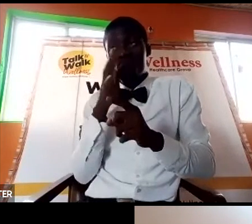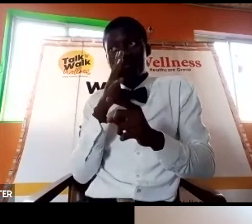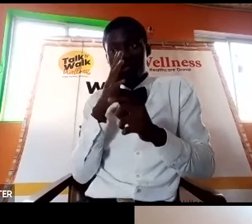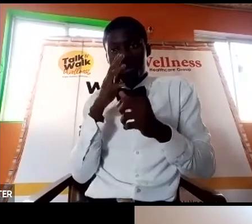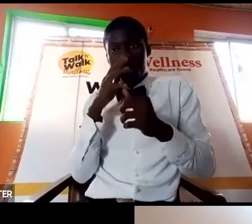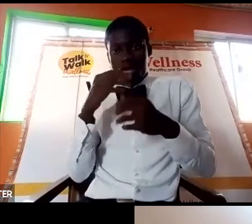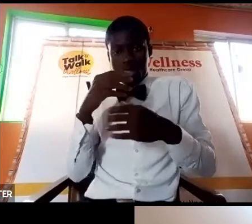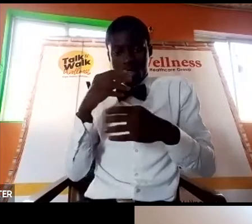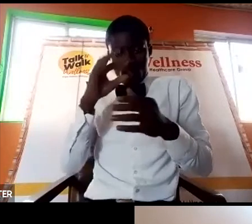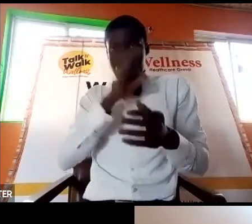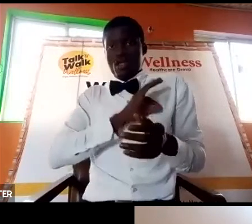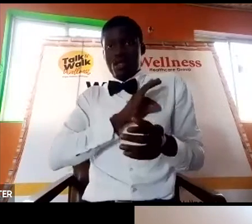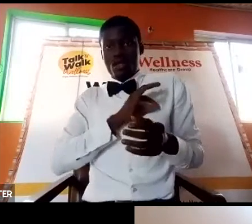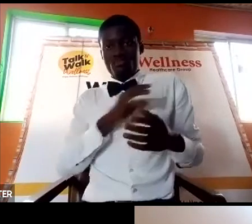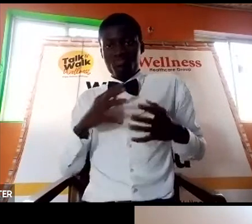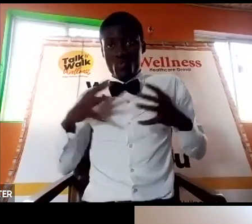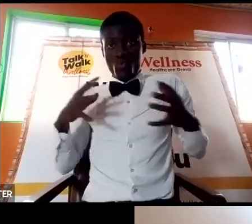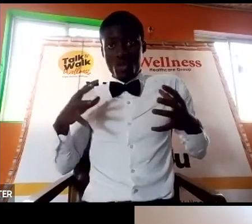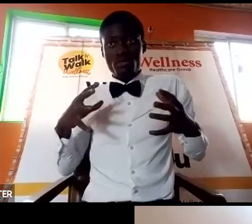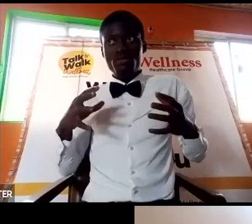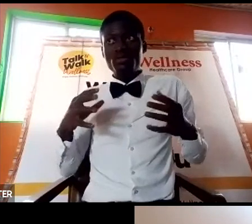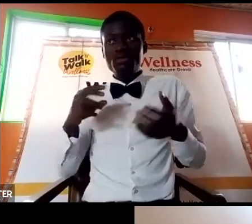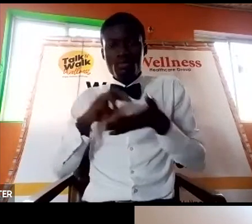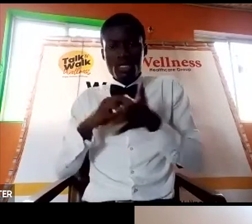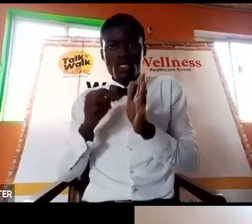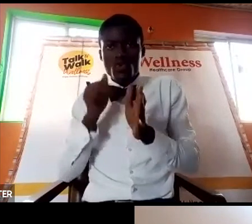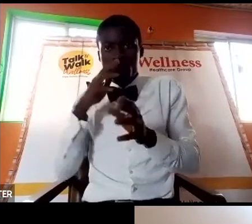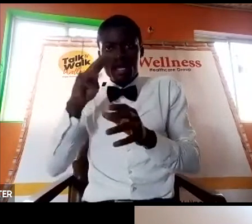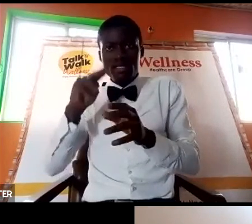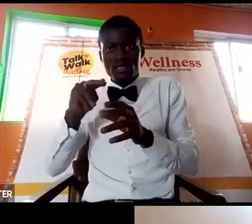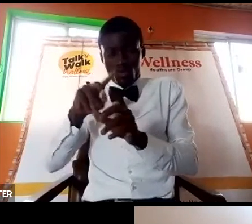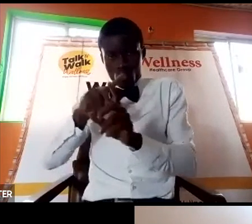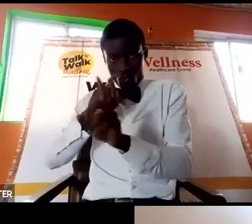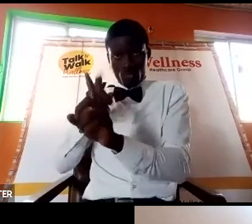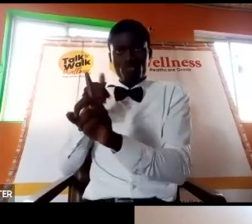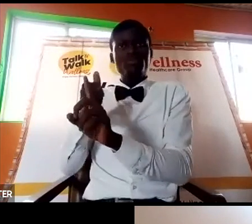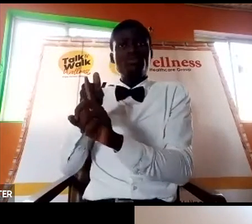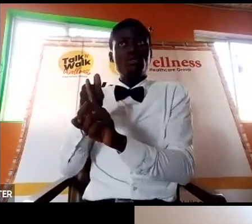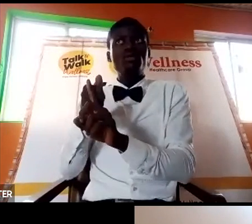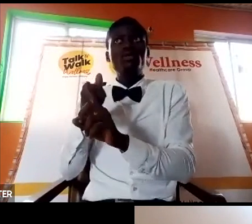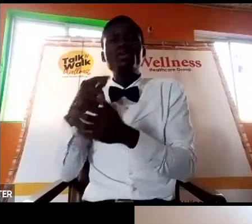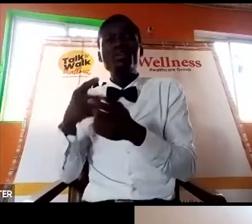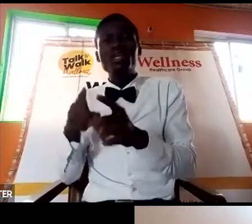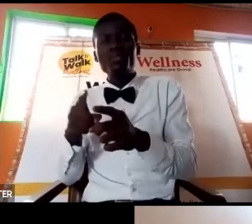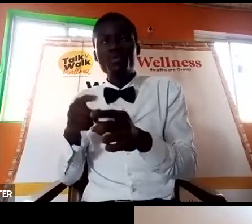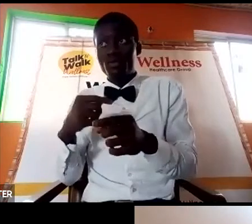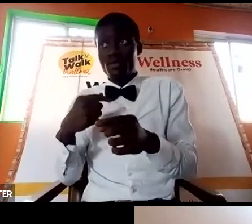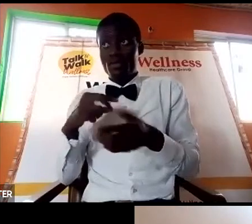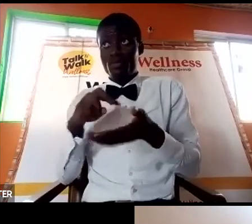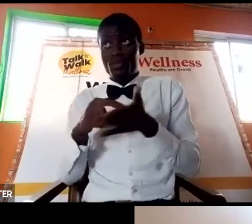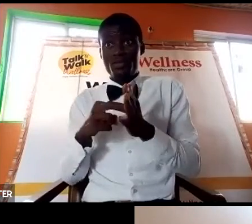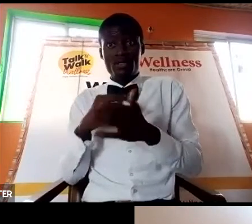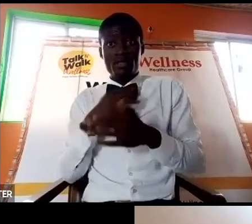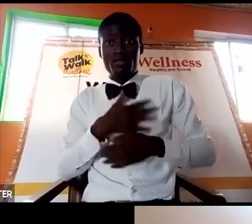enjoying the meters in the other room? Am I enjoying it? So how about this set of